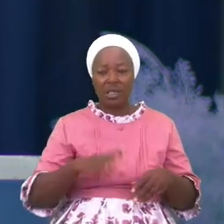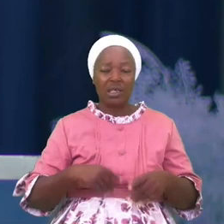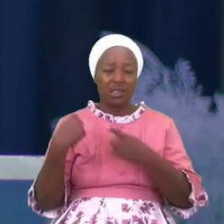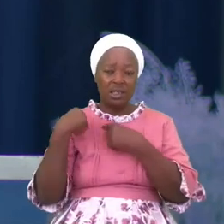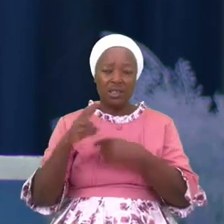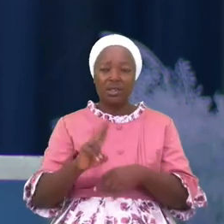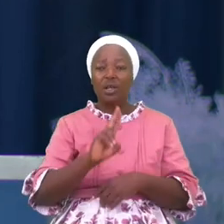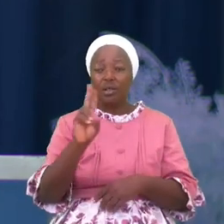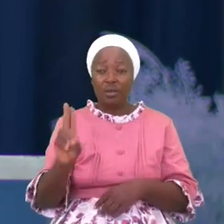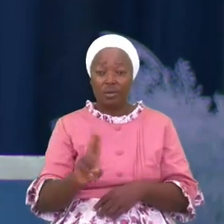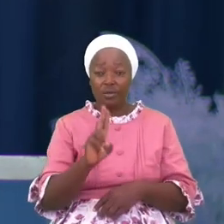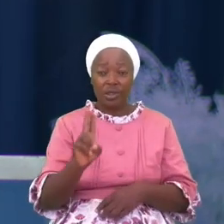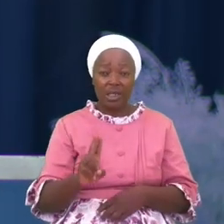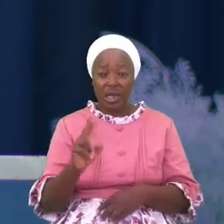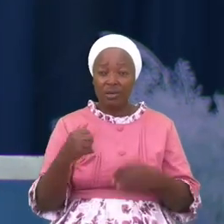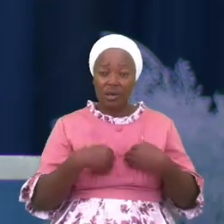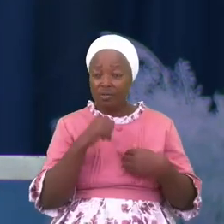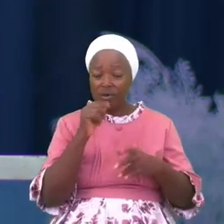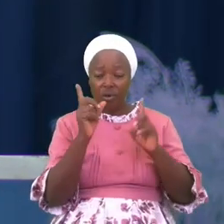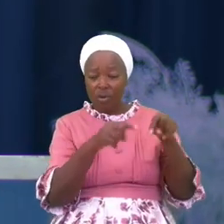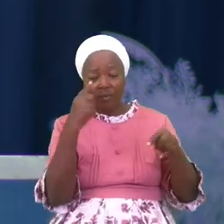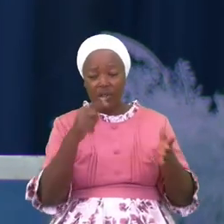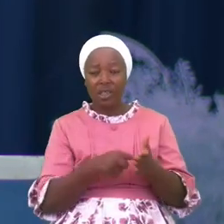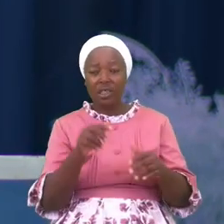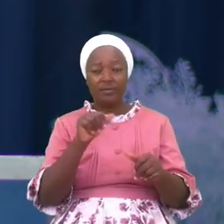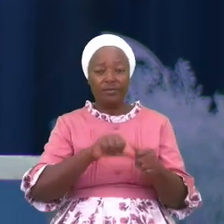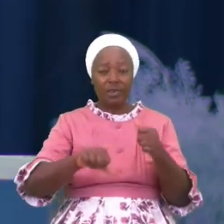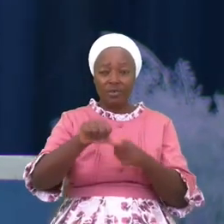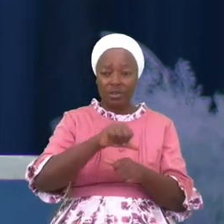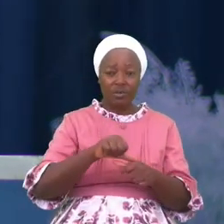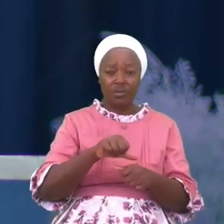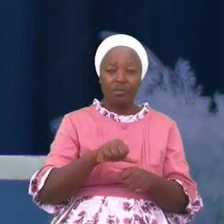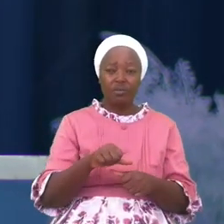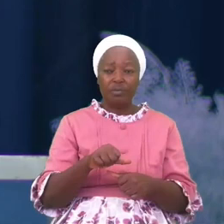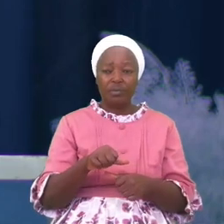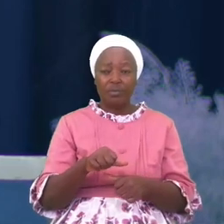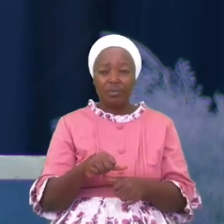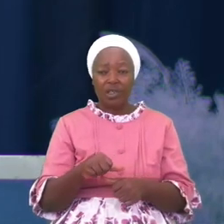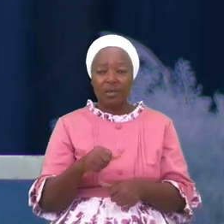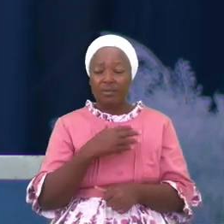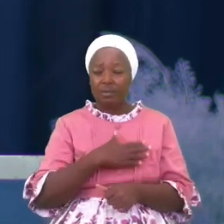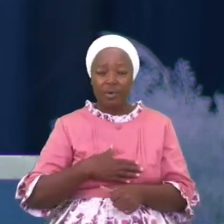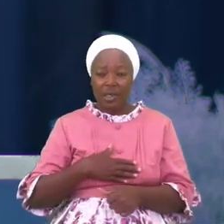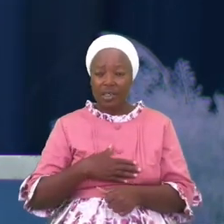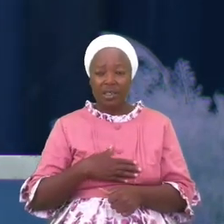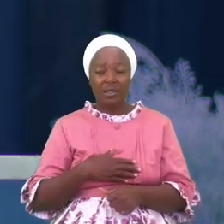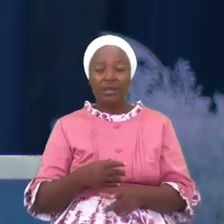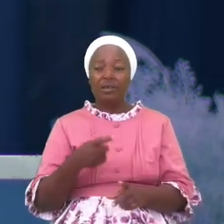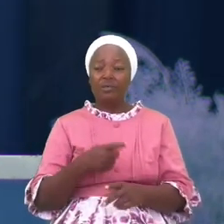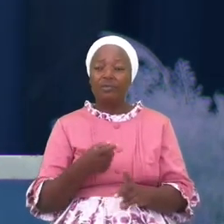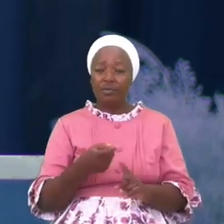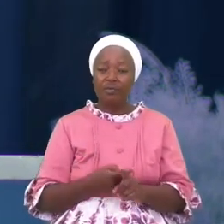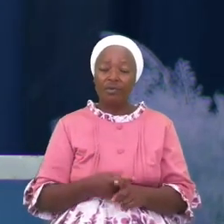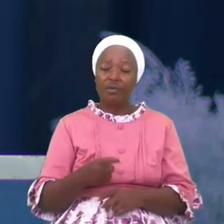for Friday, those of you for Friday, you couldn't come on Saturday. And those of you